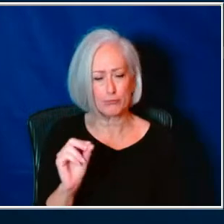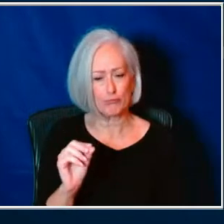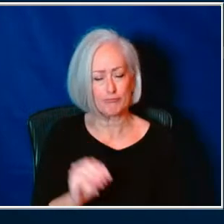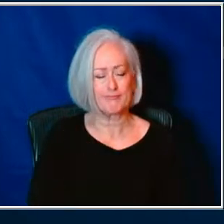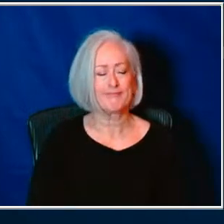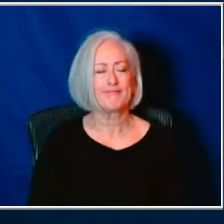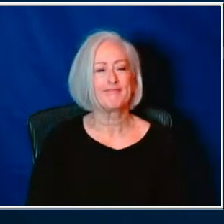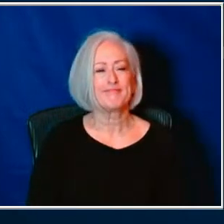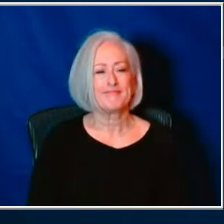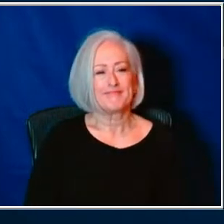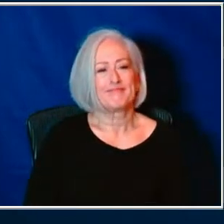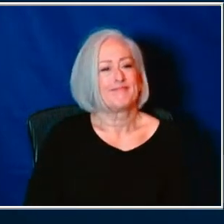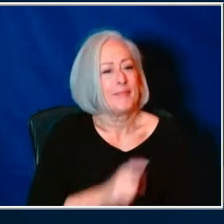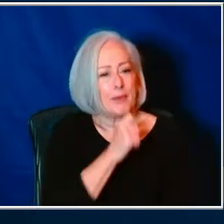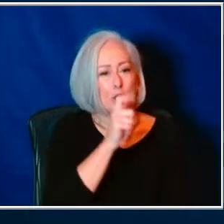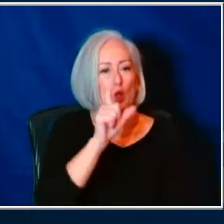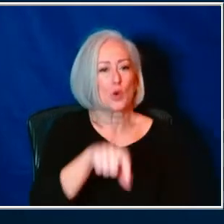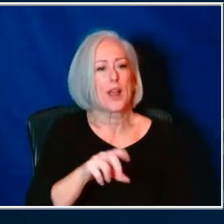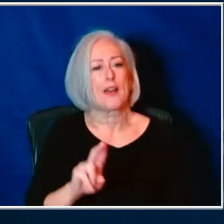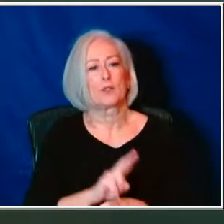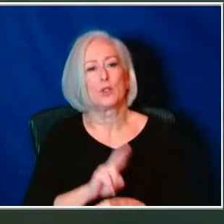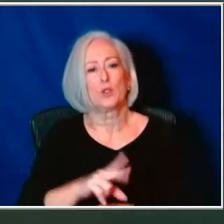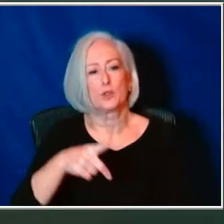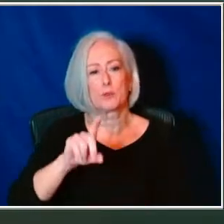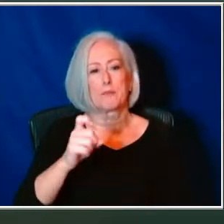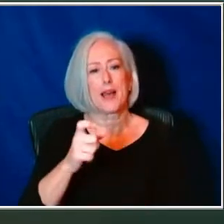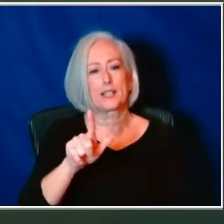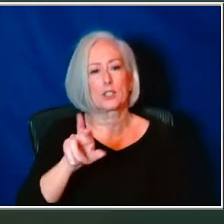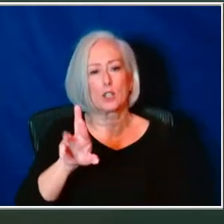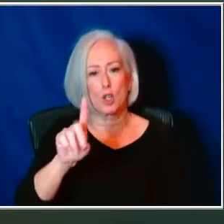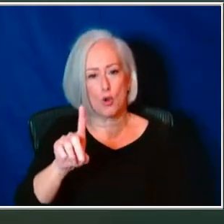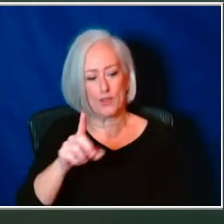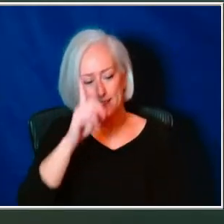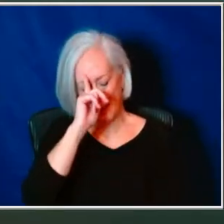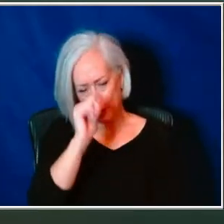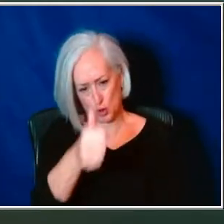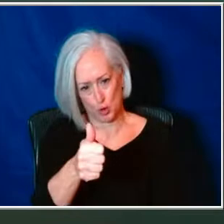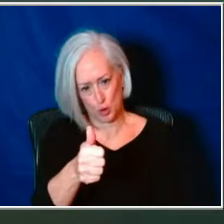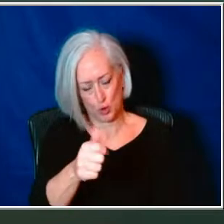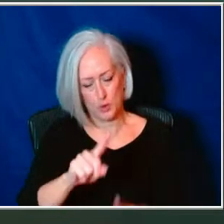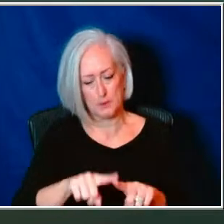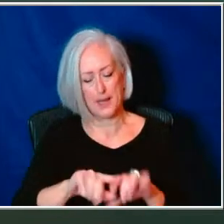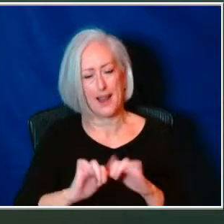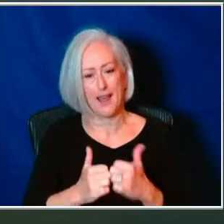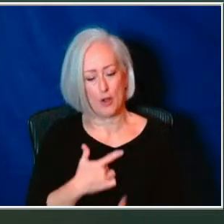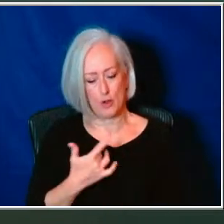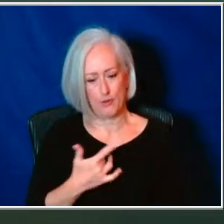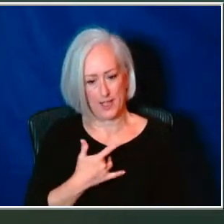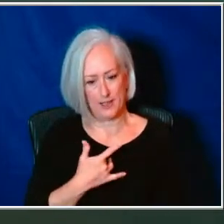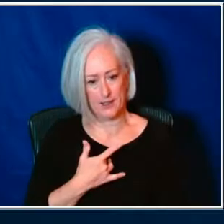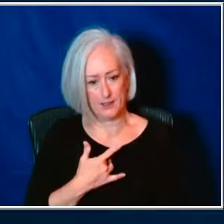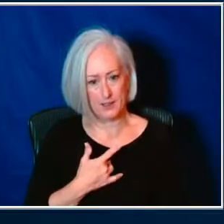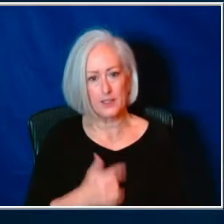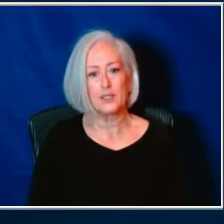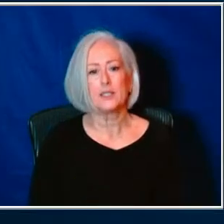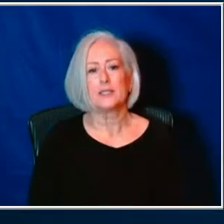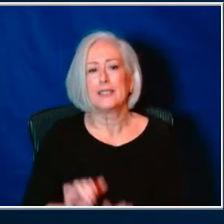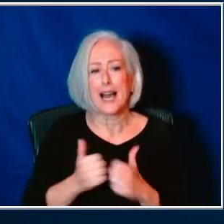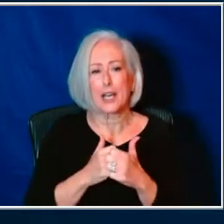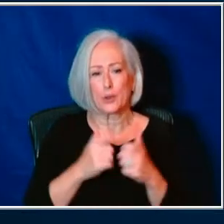But you don't have to take Paxlovid. You can make a choice depending on how you feel like you're doing or what the course of illness is. Thoughts about how to select for that?